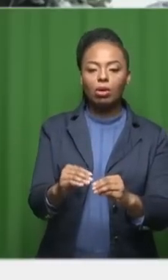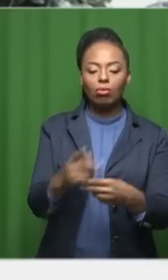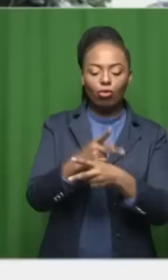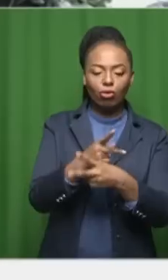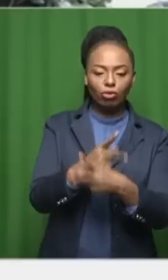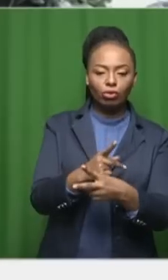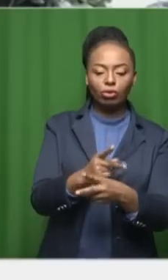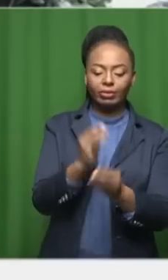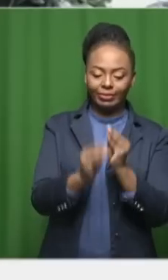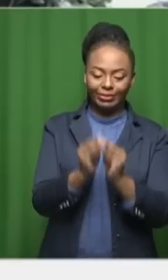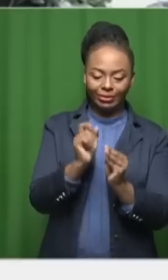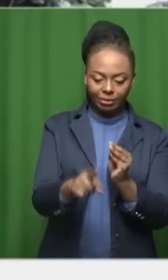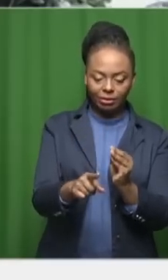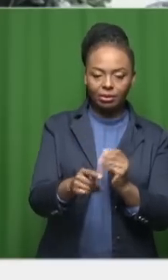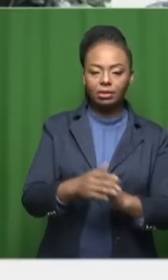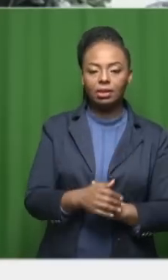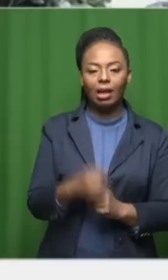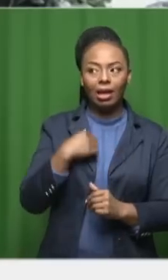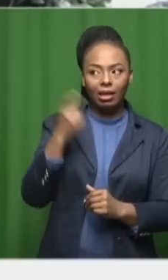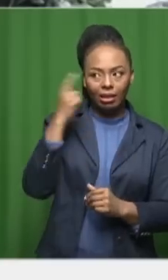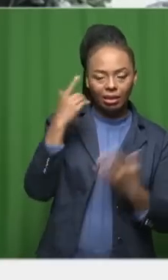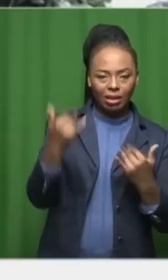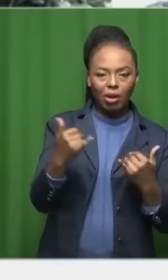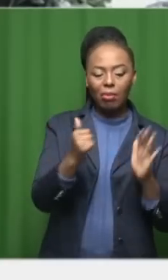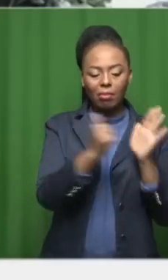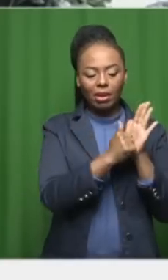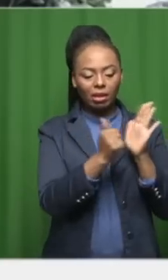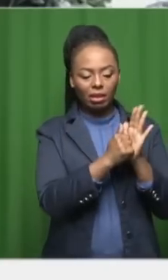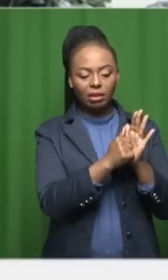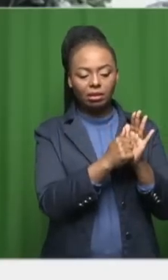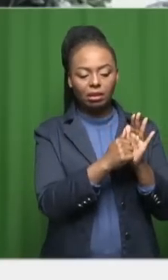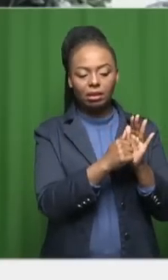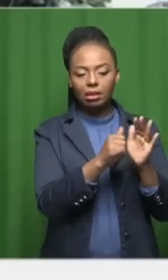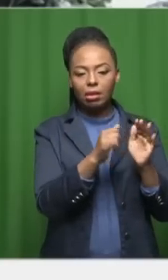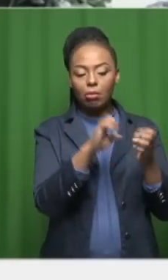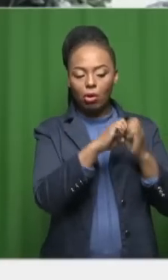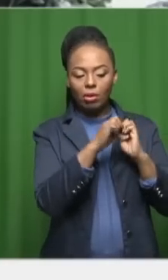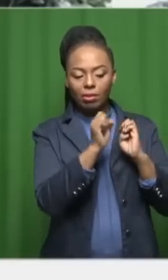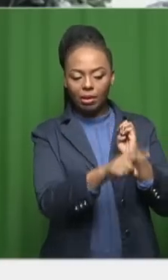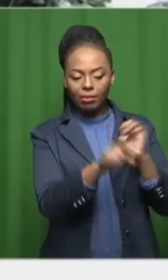my sense is the market system is not the problem.